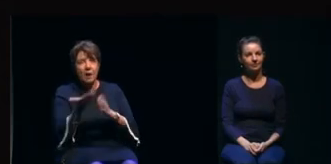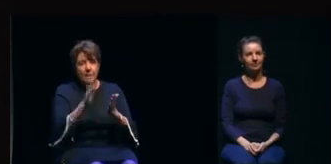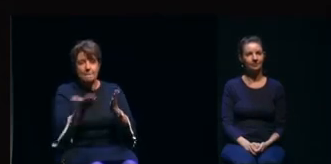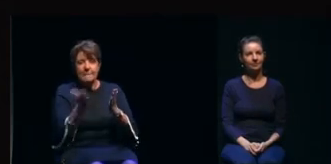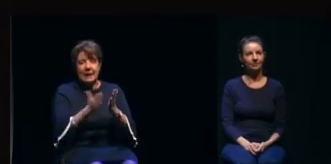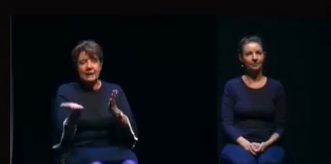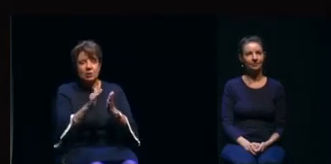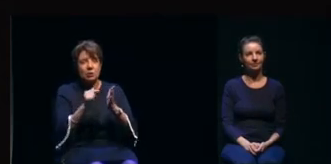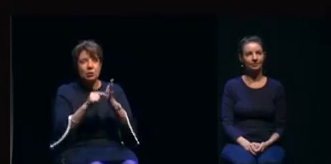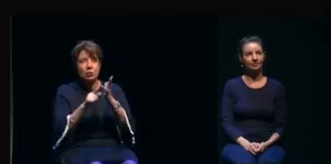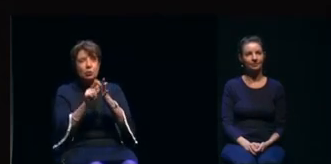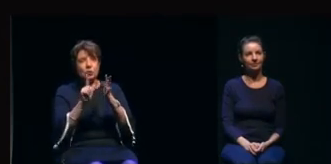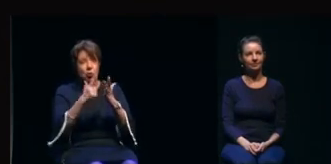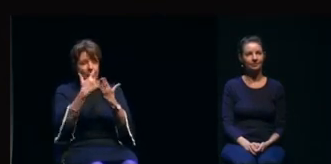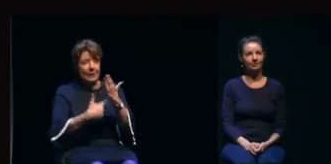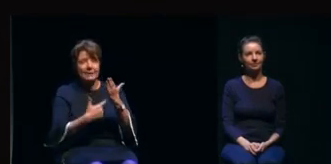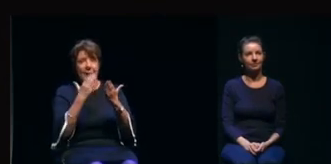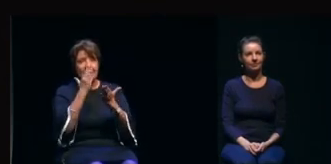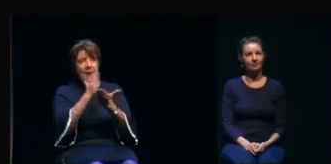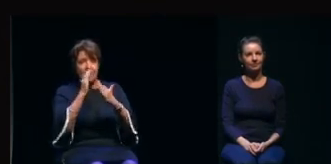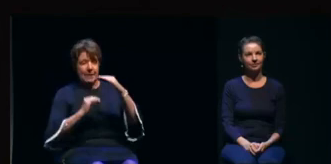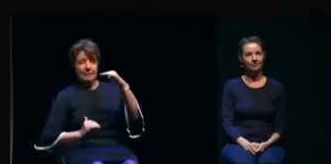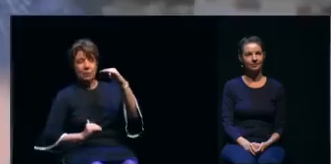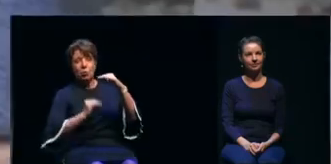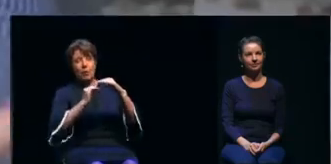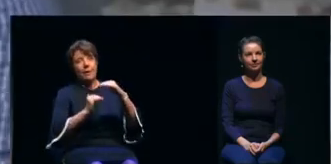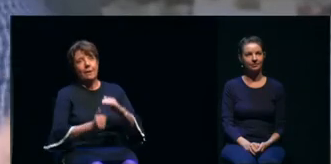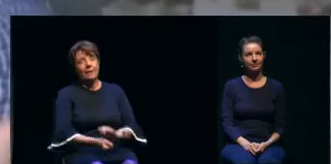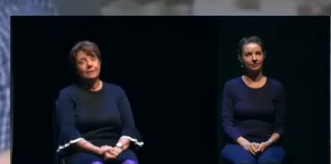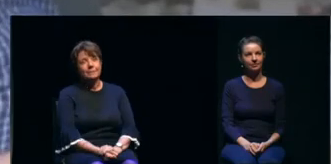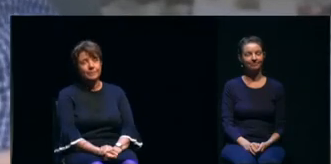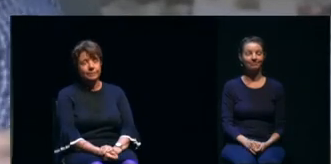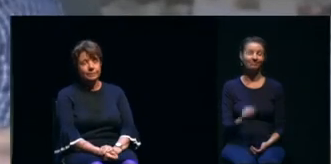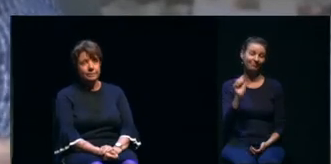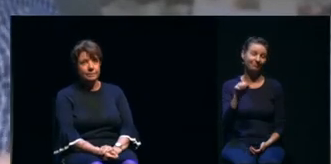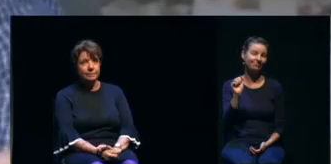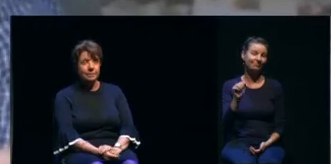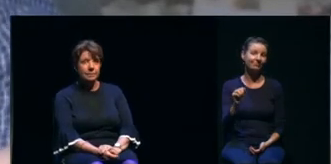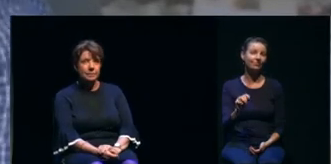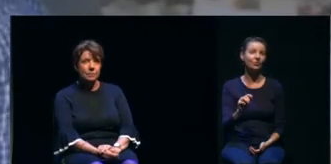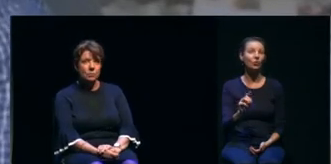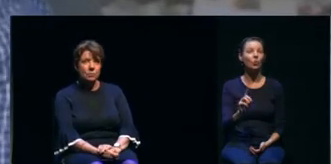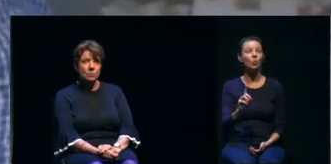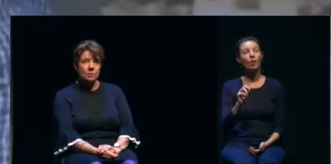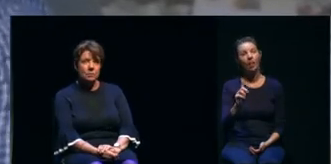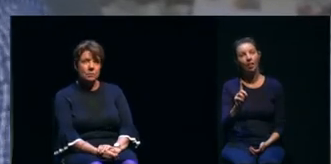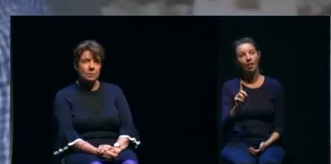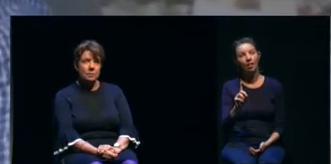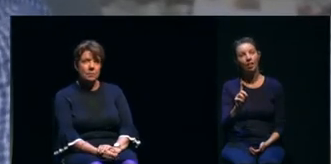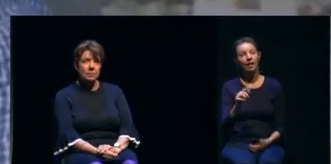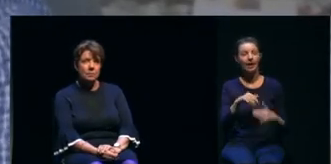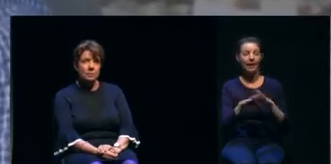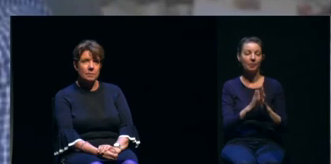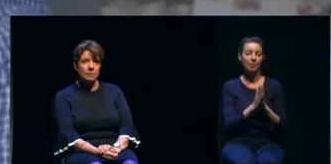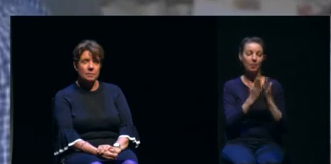to-do list that never, ever gets any shorter. Yeah, well, I mean, I said five in the book just